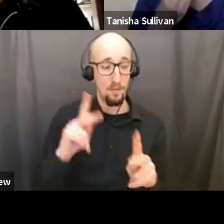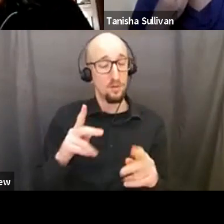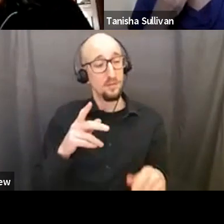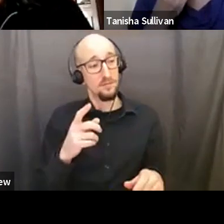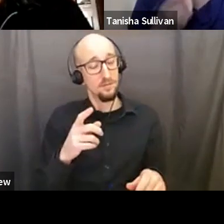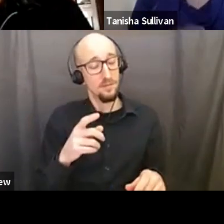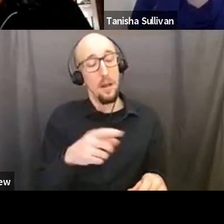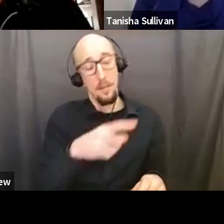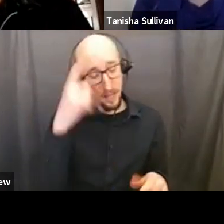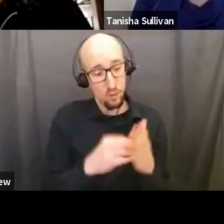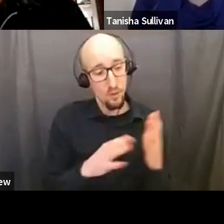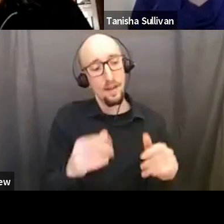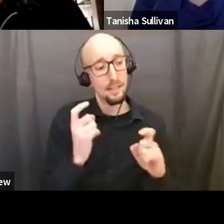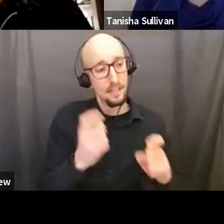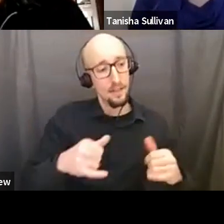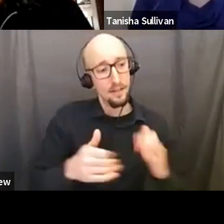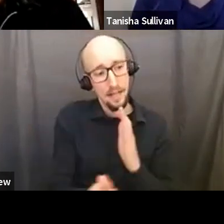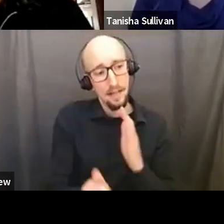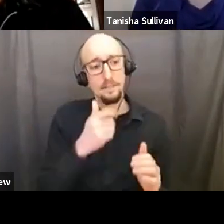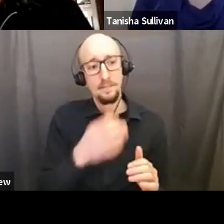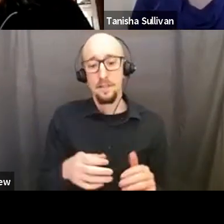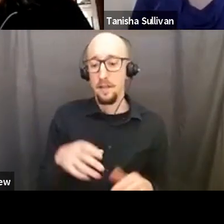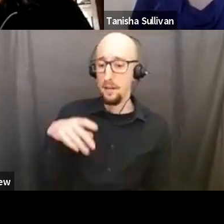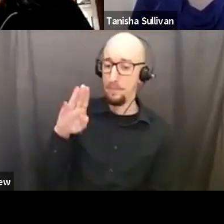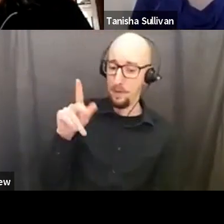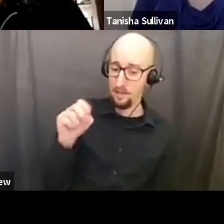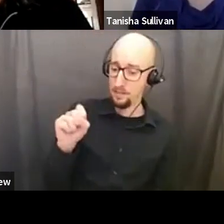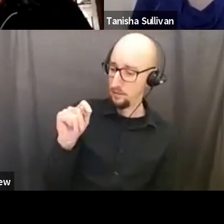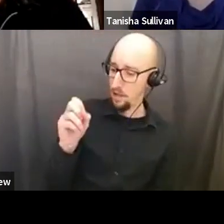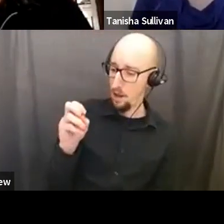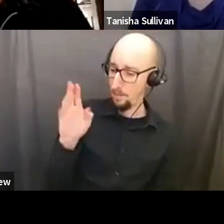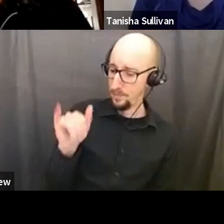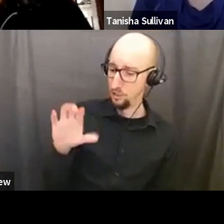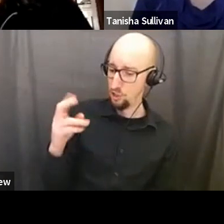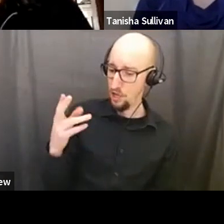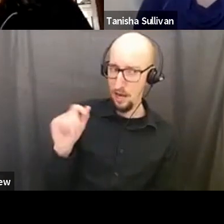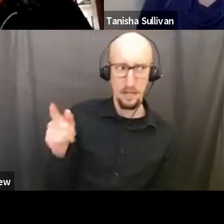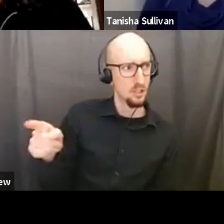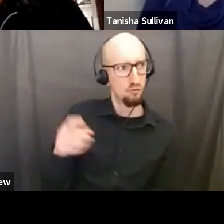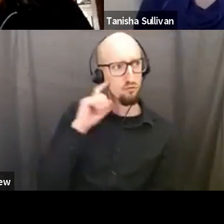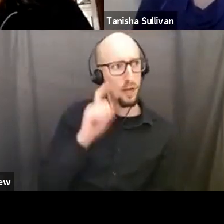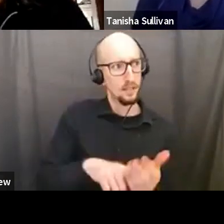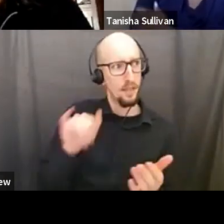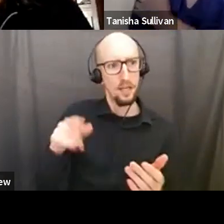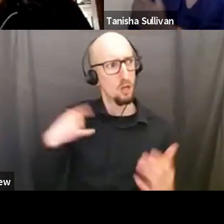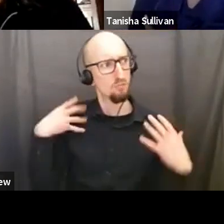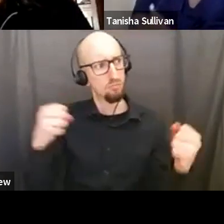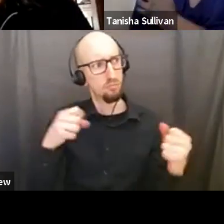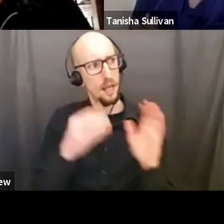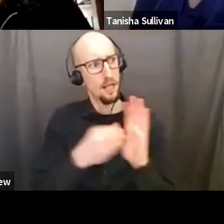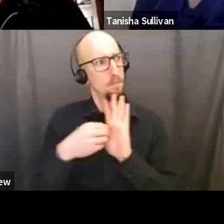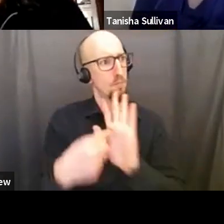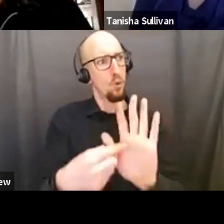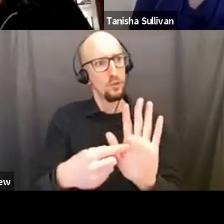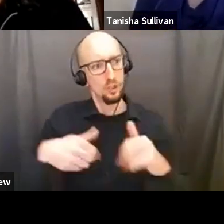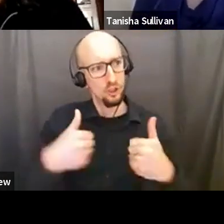students. Former BPS Superintendent Dr. Tommy Chang recognized this. He had the courage to expose, challenge,